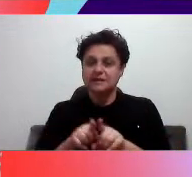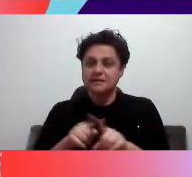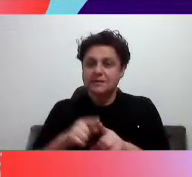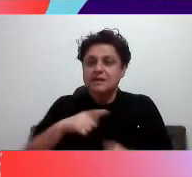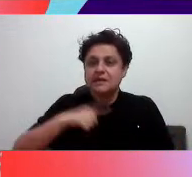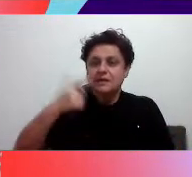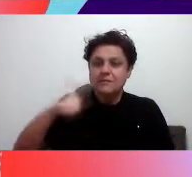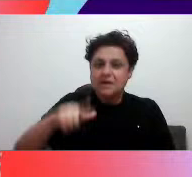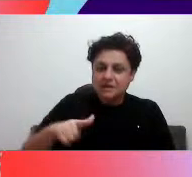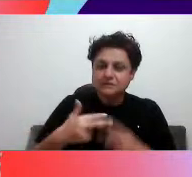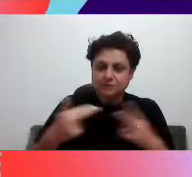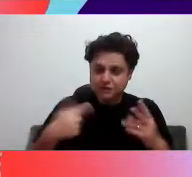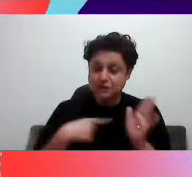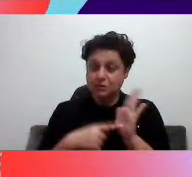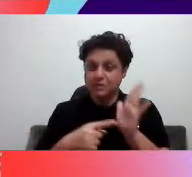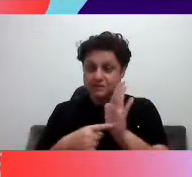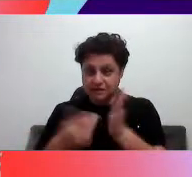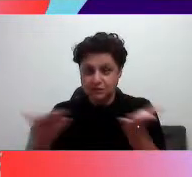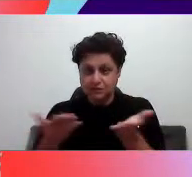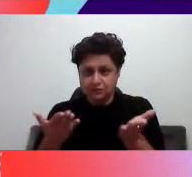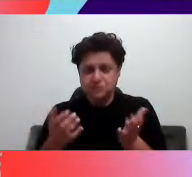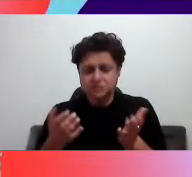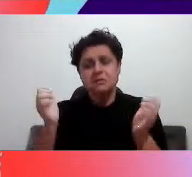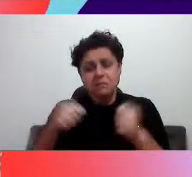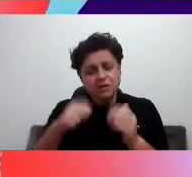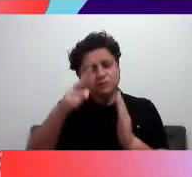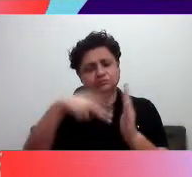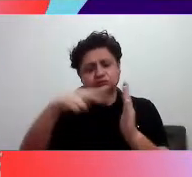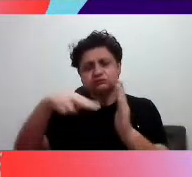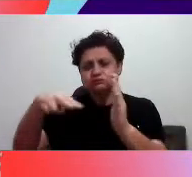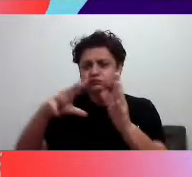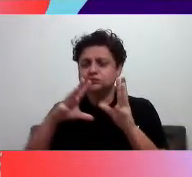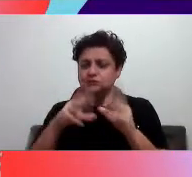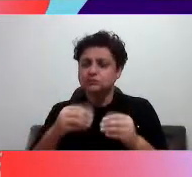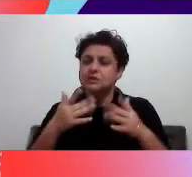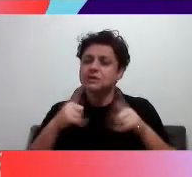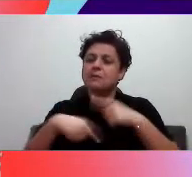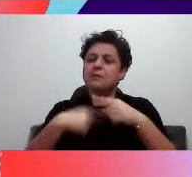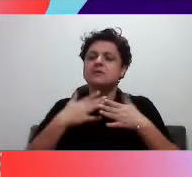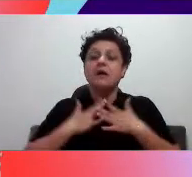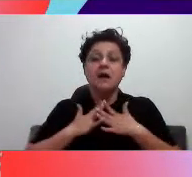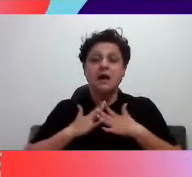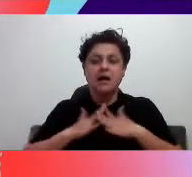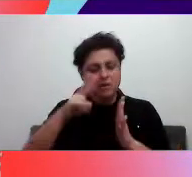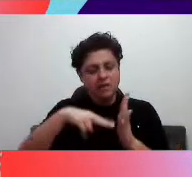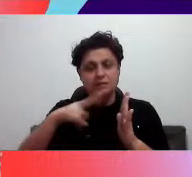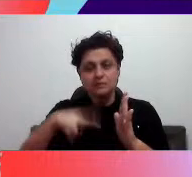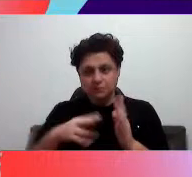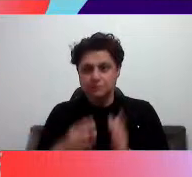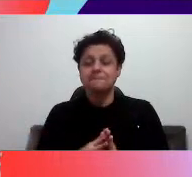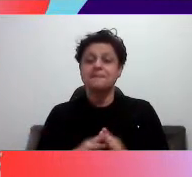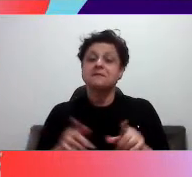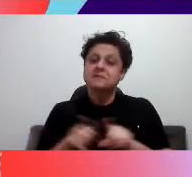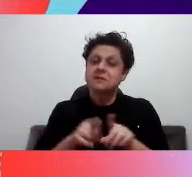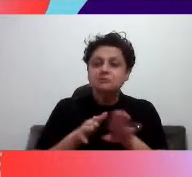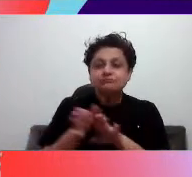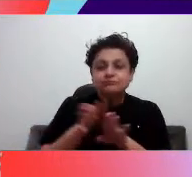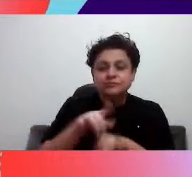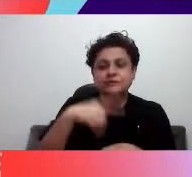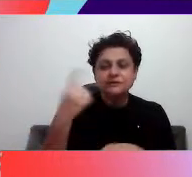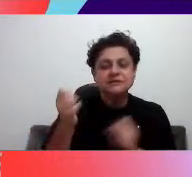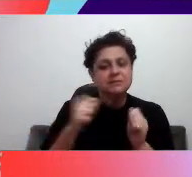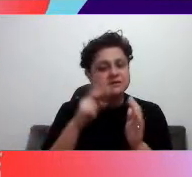I recommend you also perhaps look at it with other groups of teachers if you can, to have a